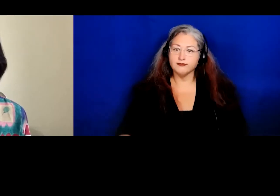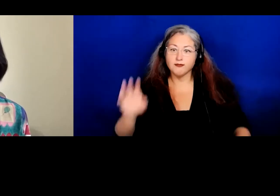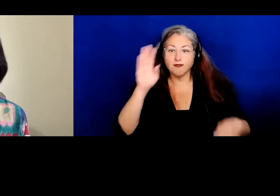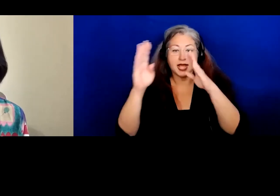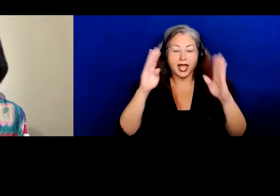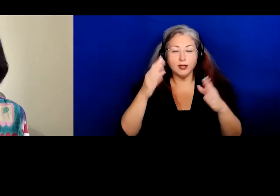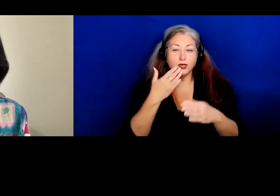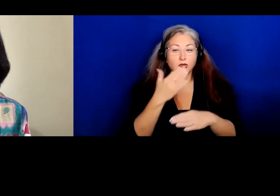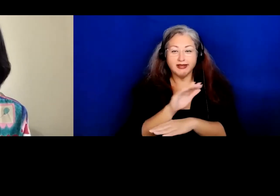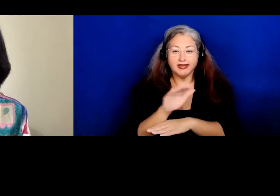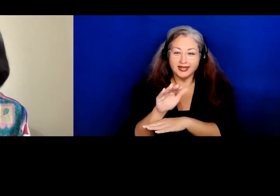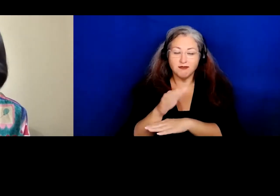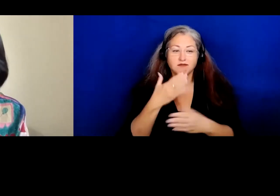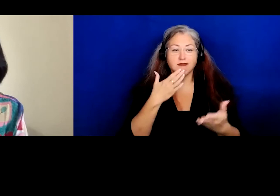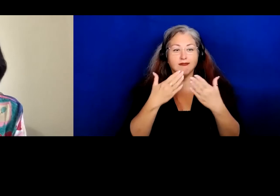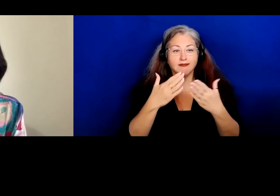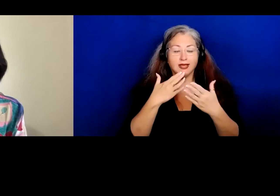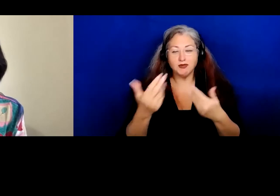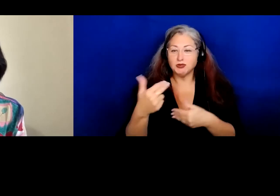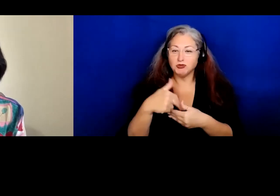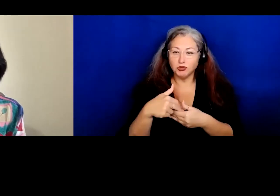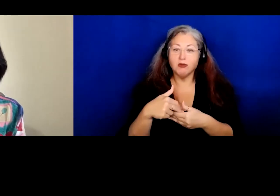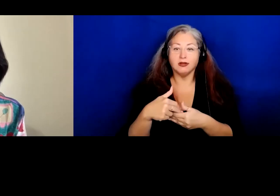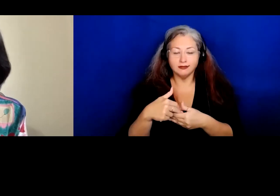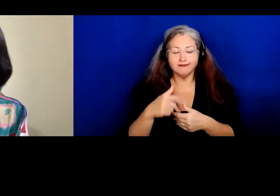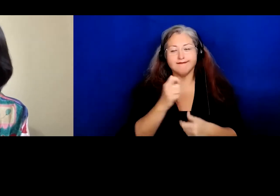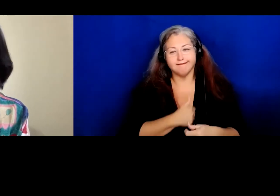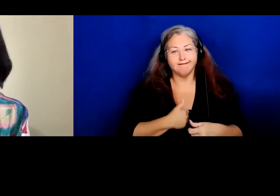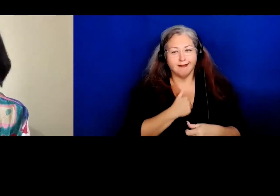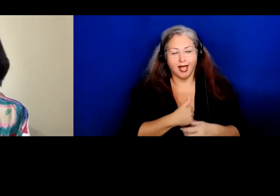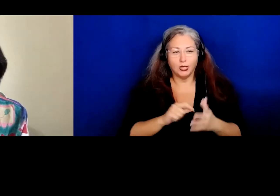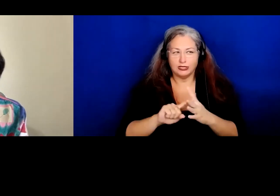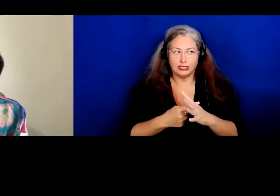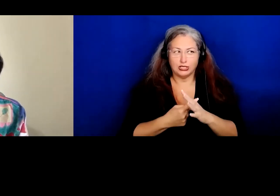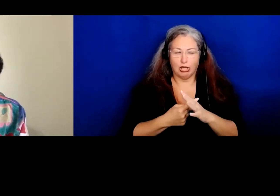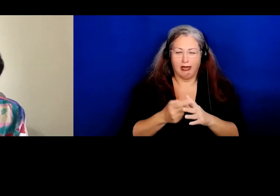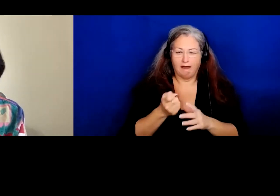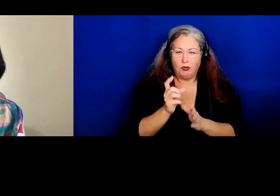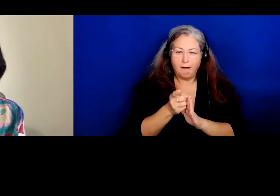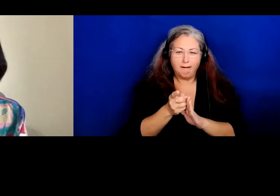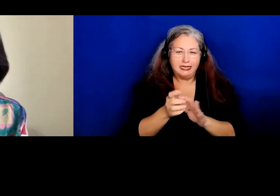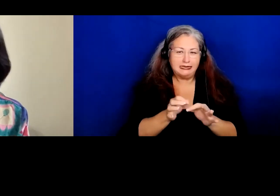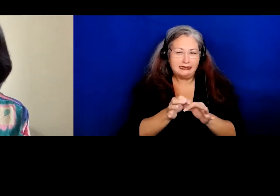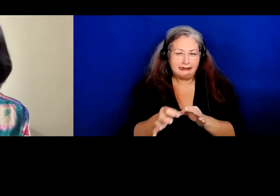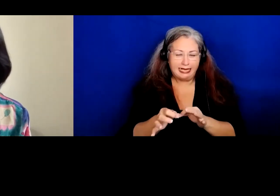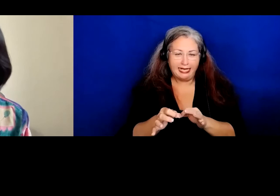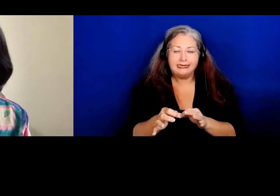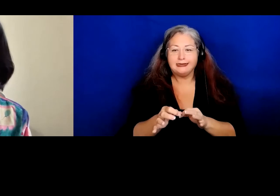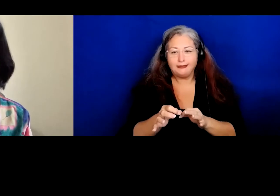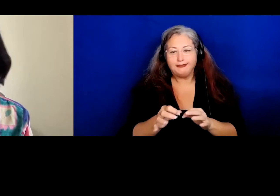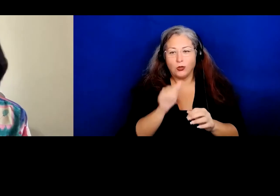Everyone, good evening. Thank you so much for joining us. Apologies for getting started just a couple minutes later than